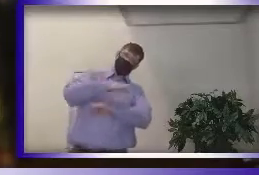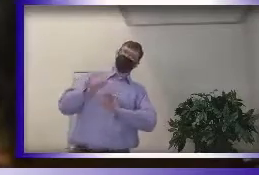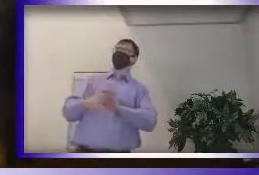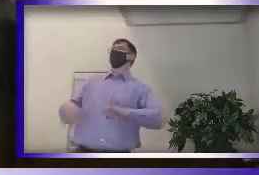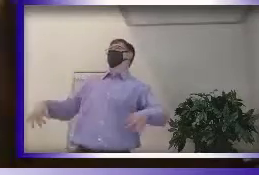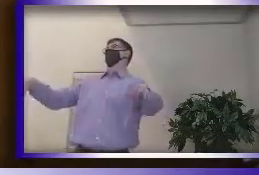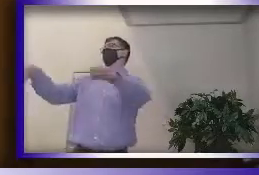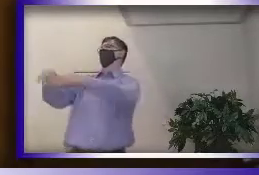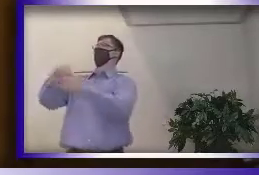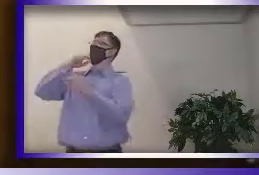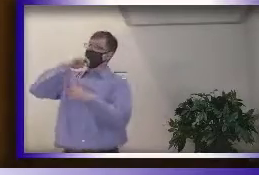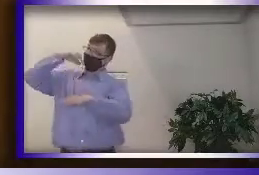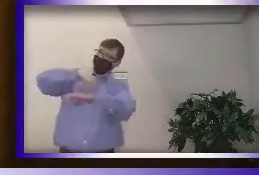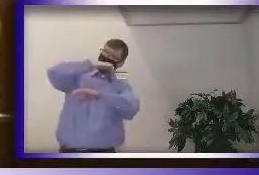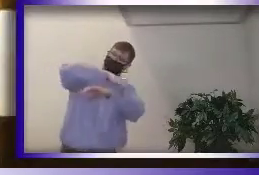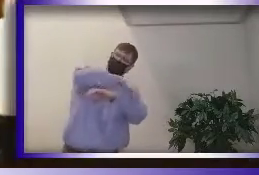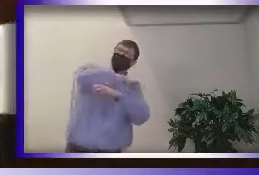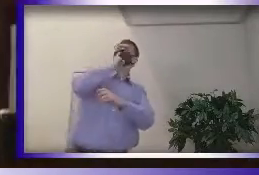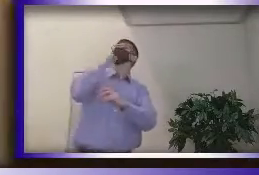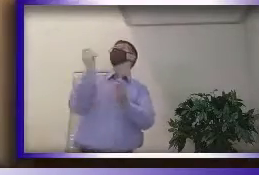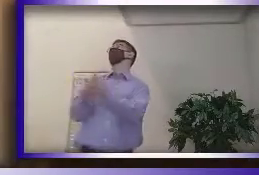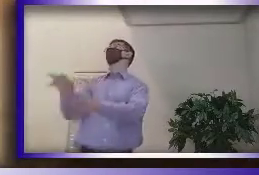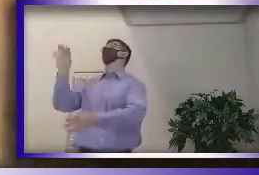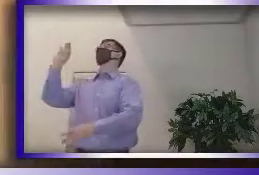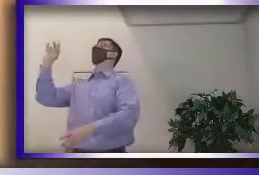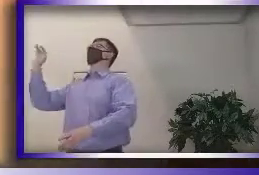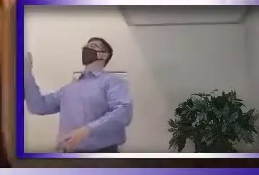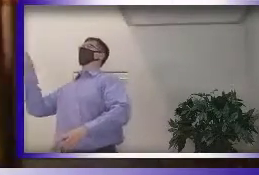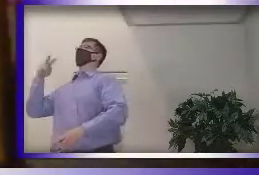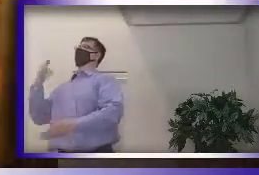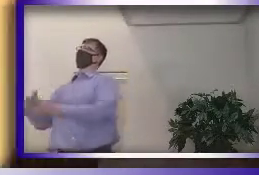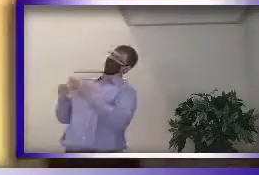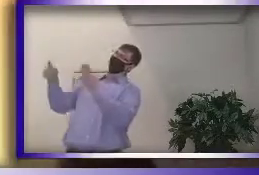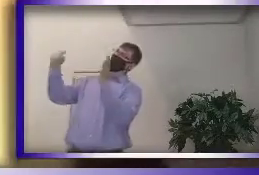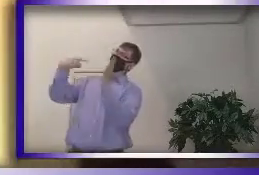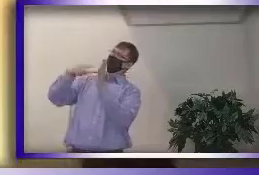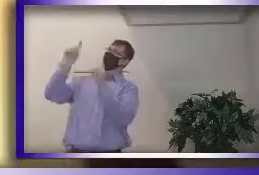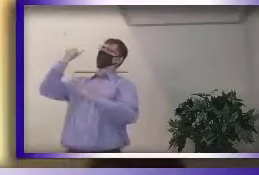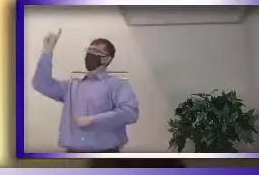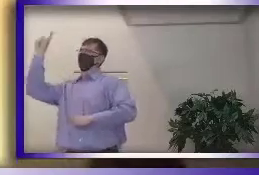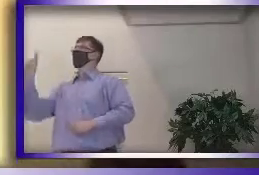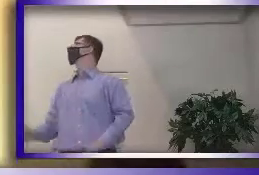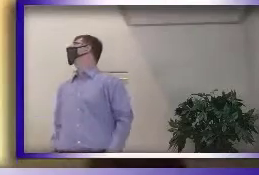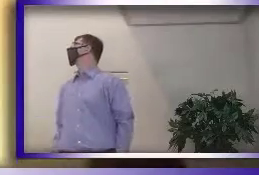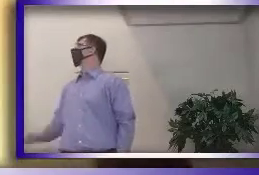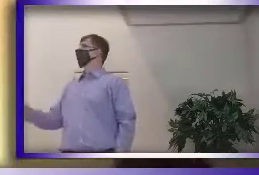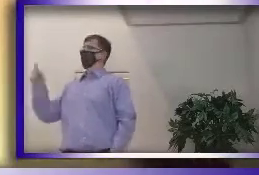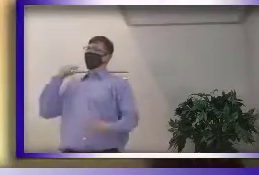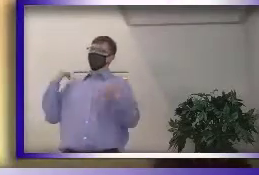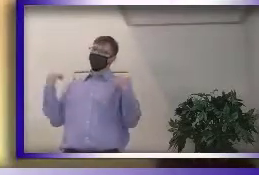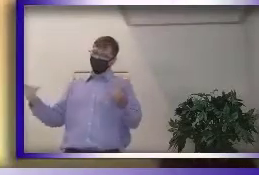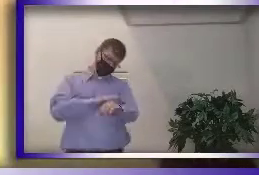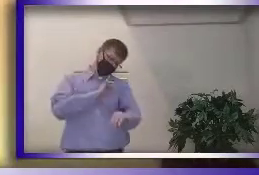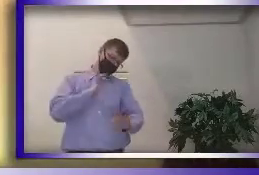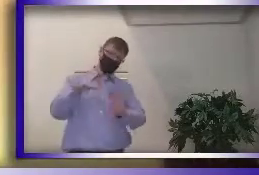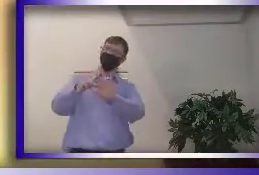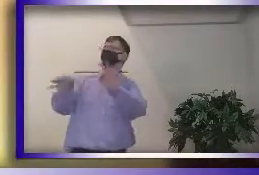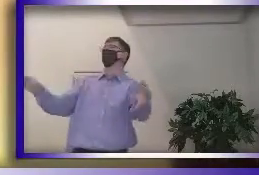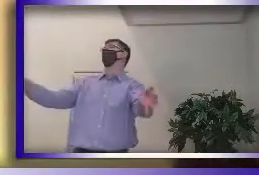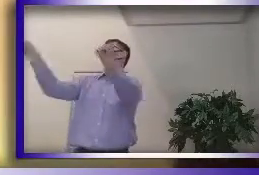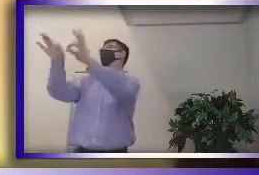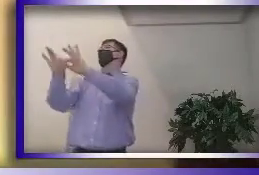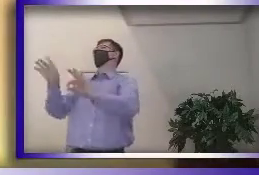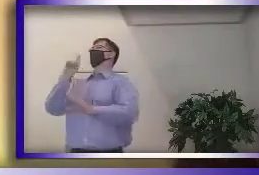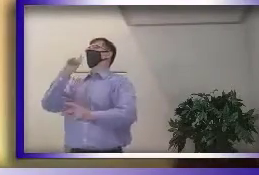When we do things in religious science, one of the things we know is that we are made in the image